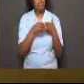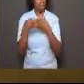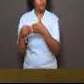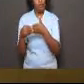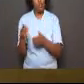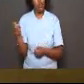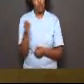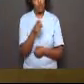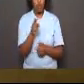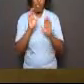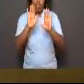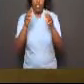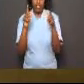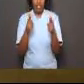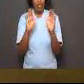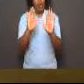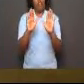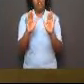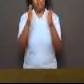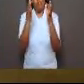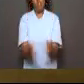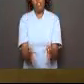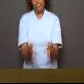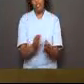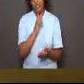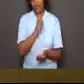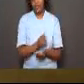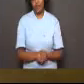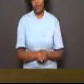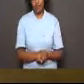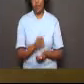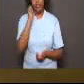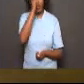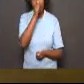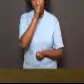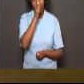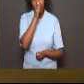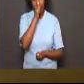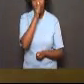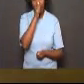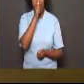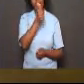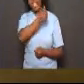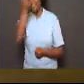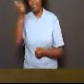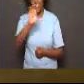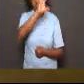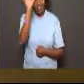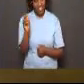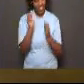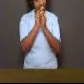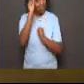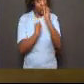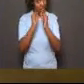of self-determination, Ethiopia has gone further than any other